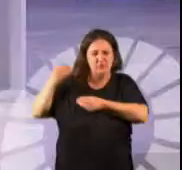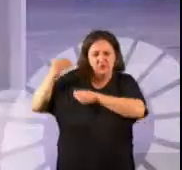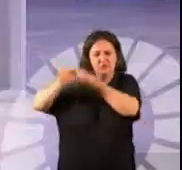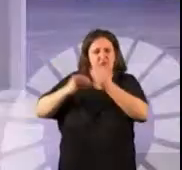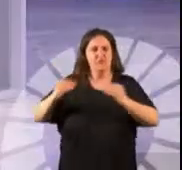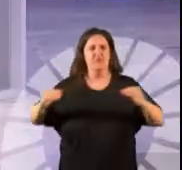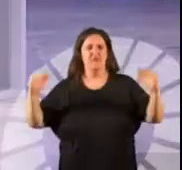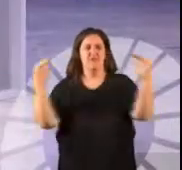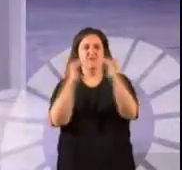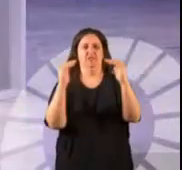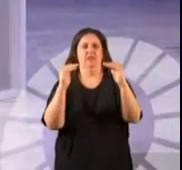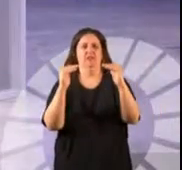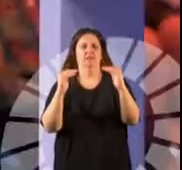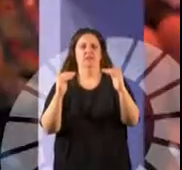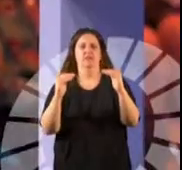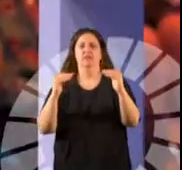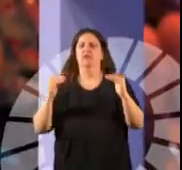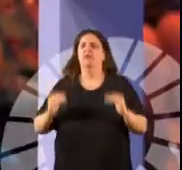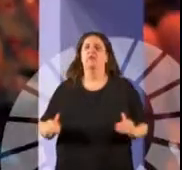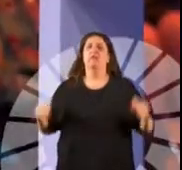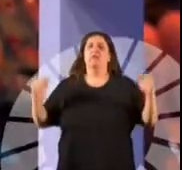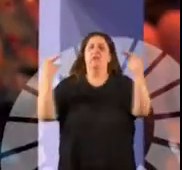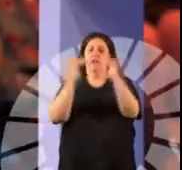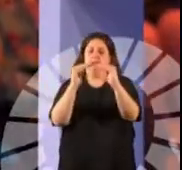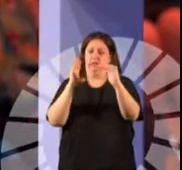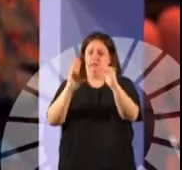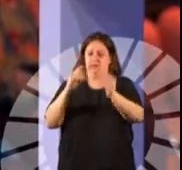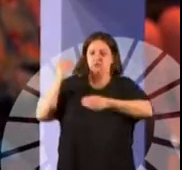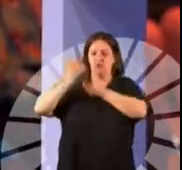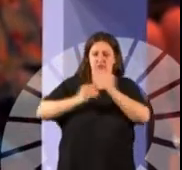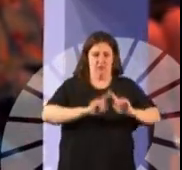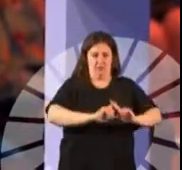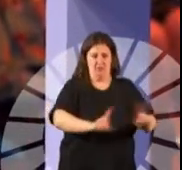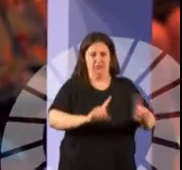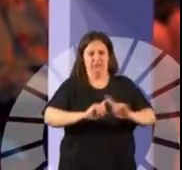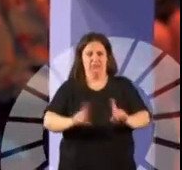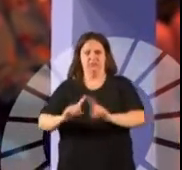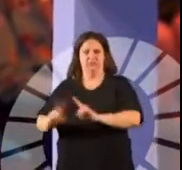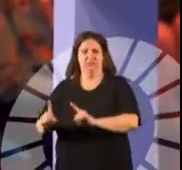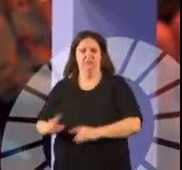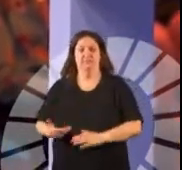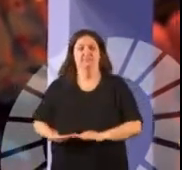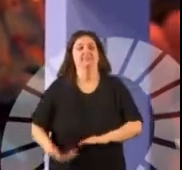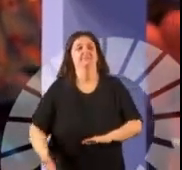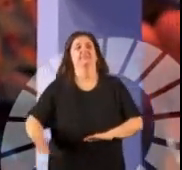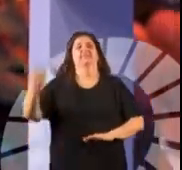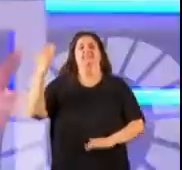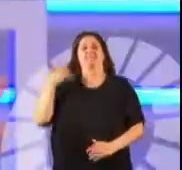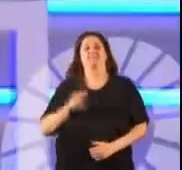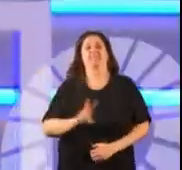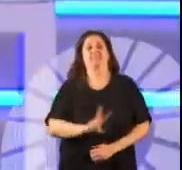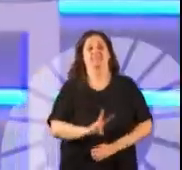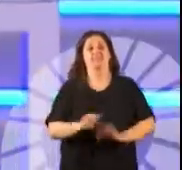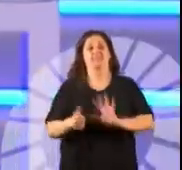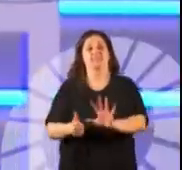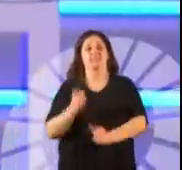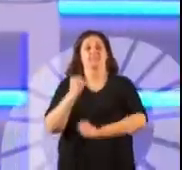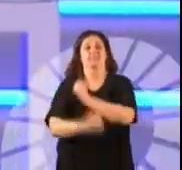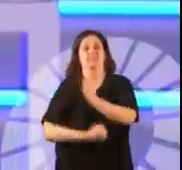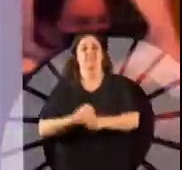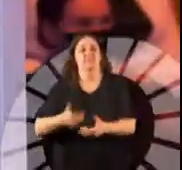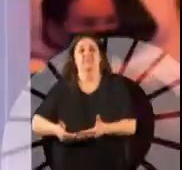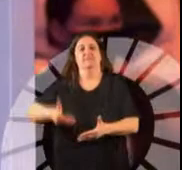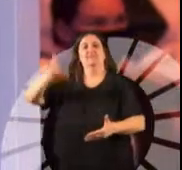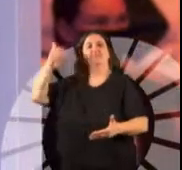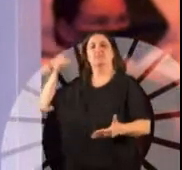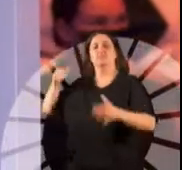ago, when the world spoke with one voice that women's rights are human rights and human rights are women's